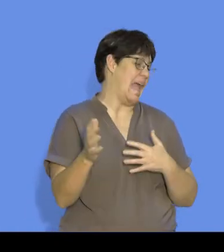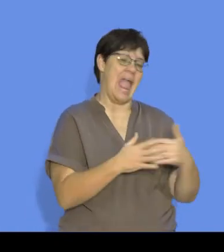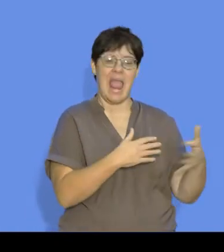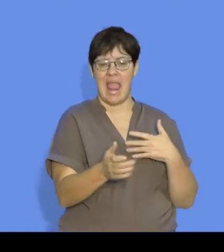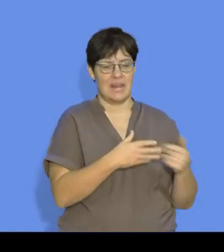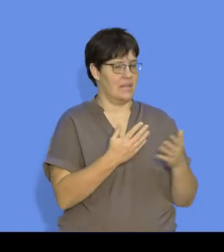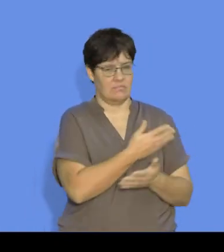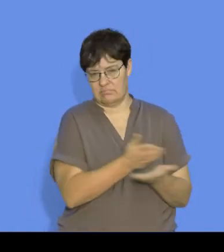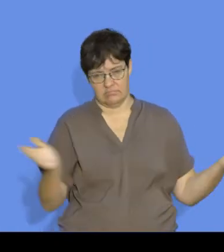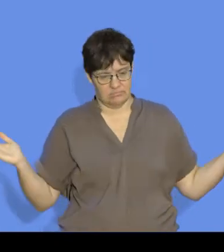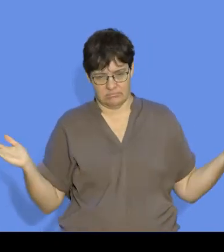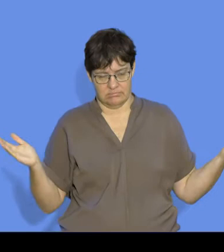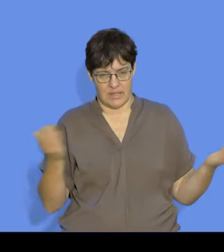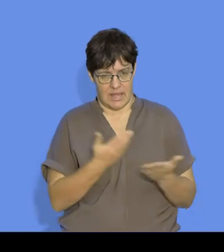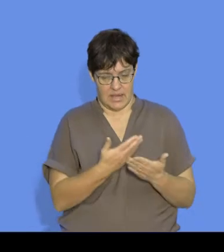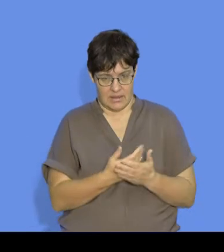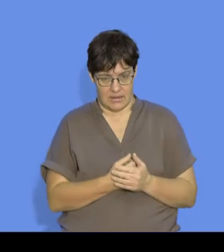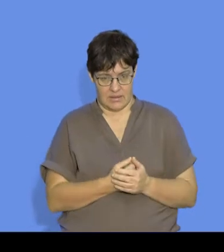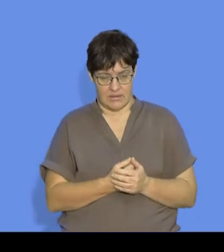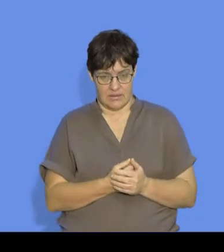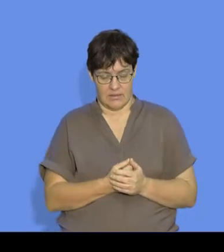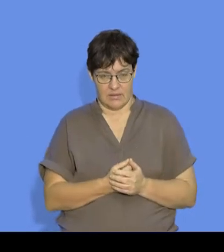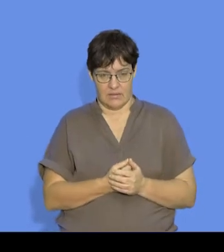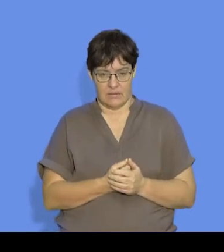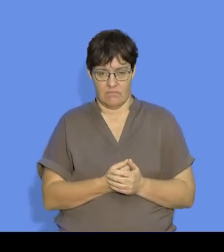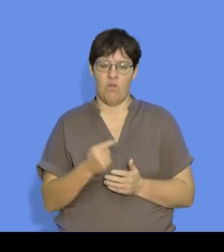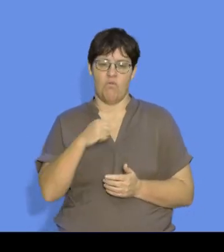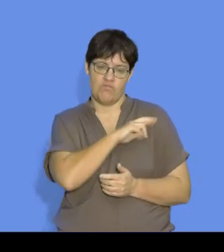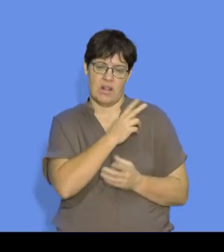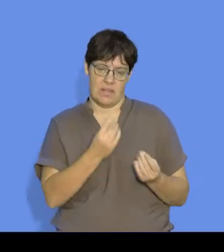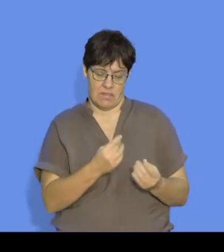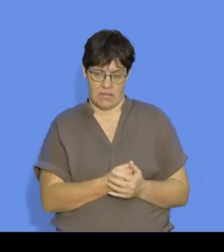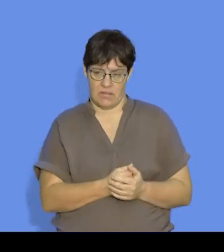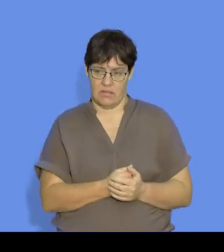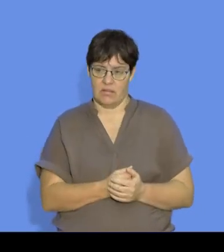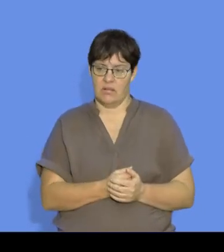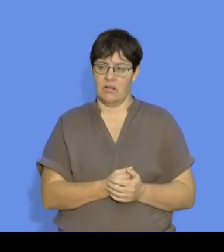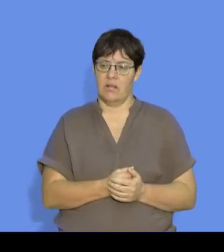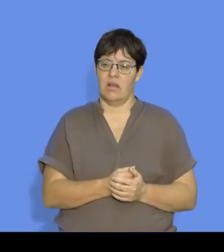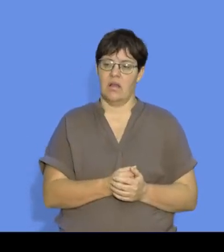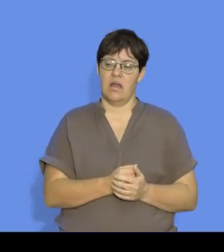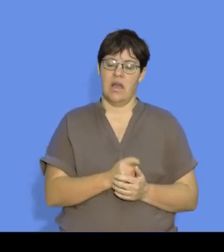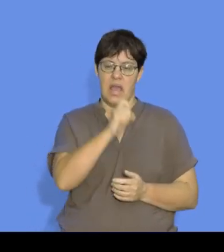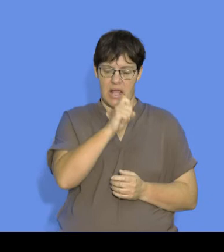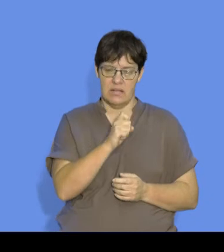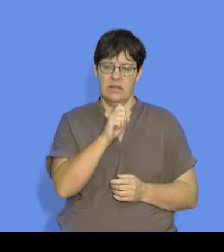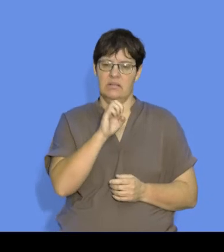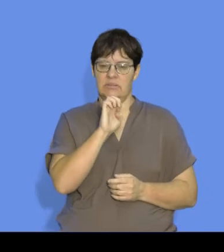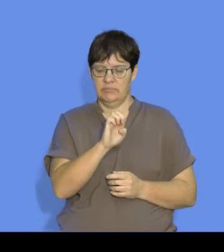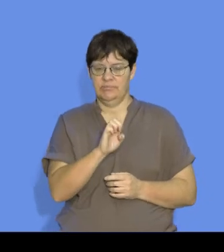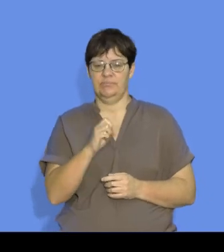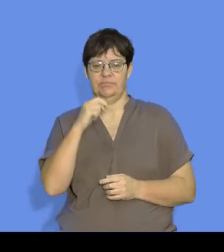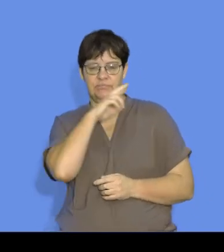be anything and everything in terms of the real numbers. So x is an element of